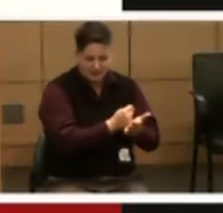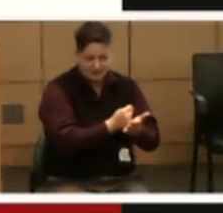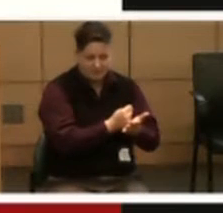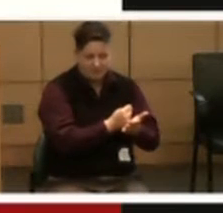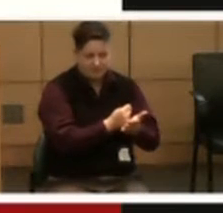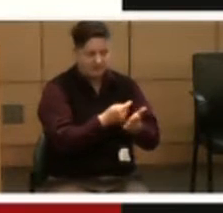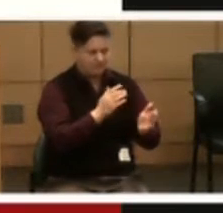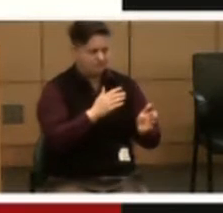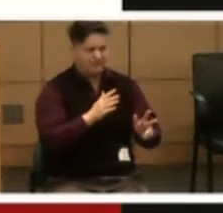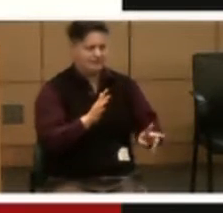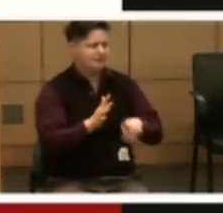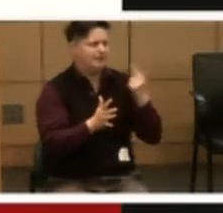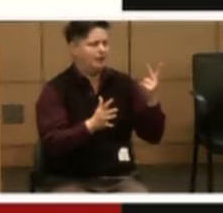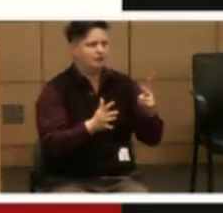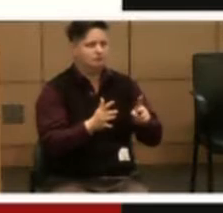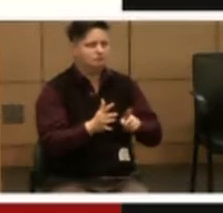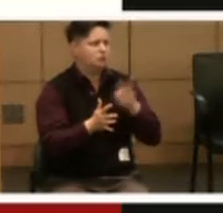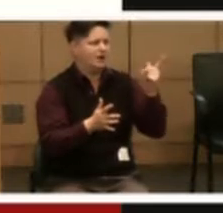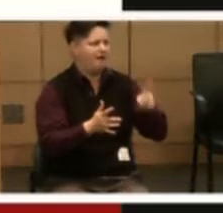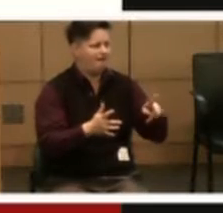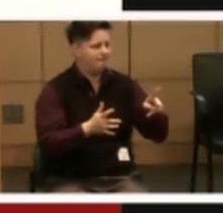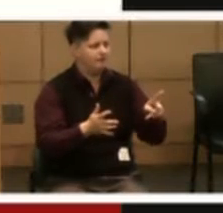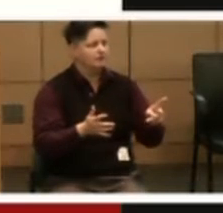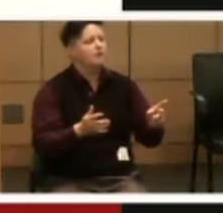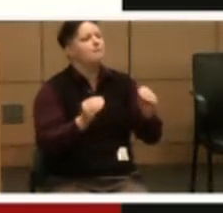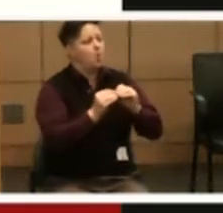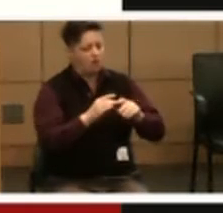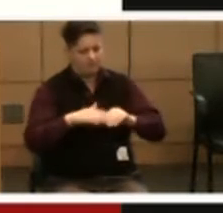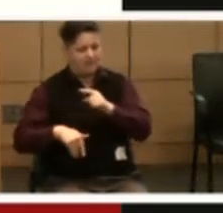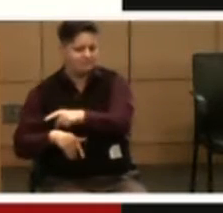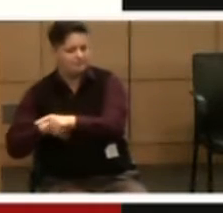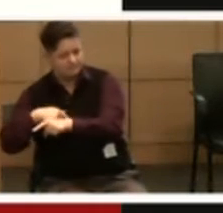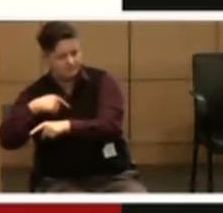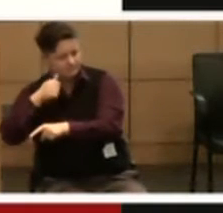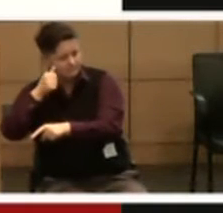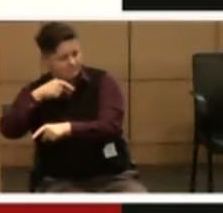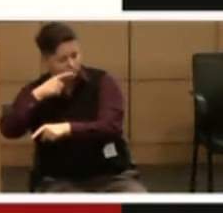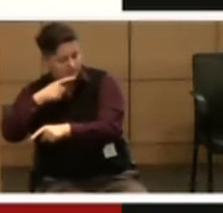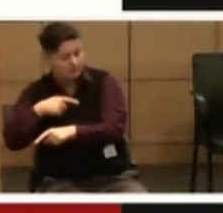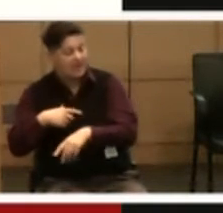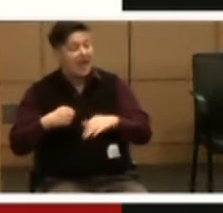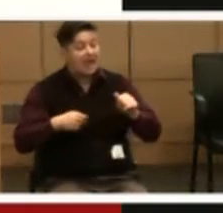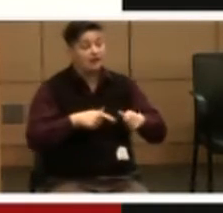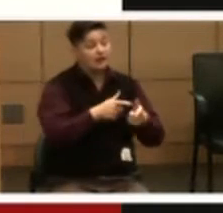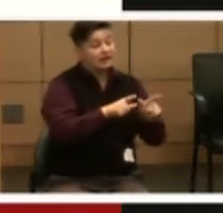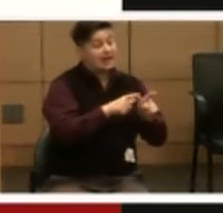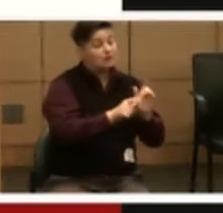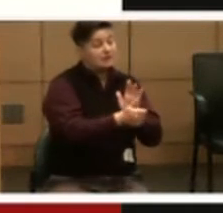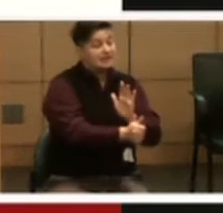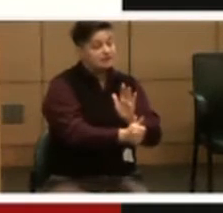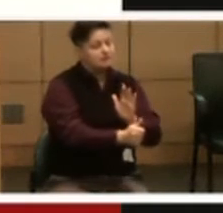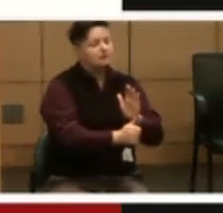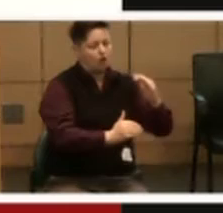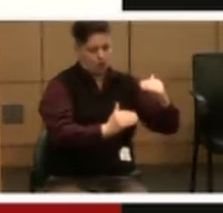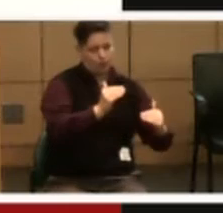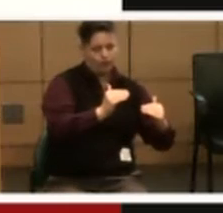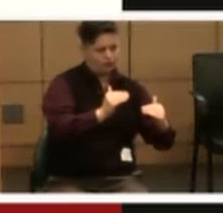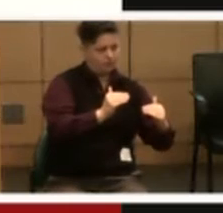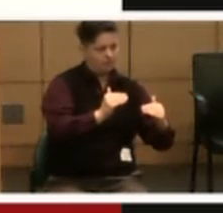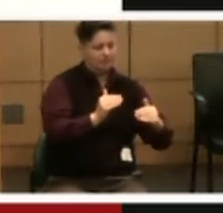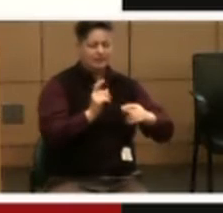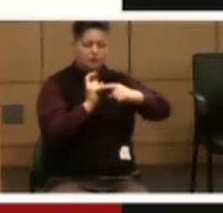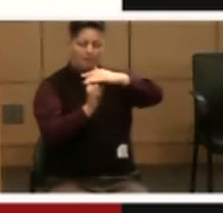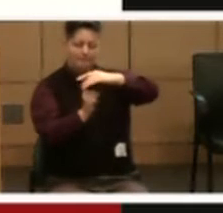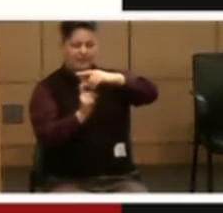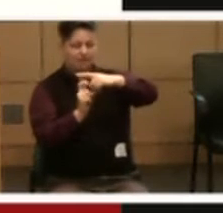their siblings. And they all had lower scores on oral language skills. So these scores are based on a mean of 100 and a